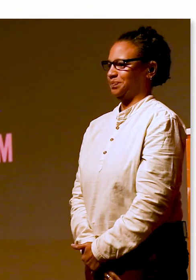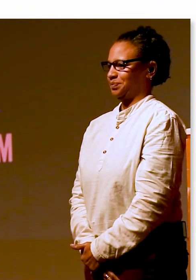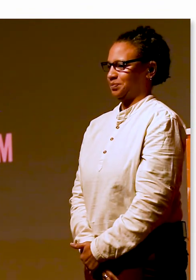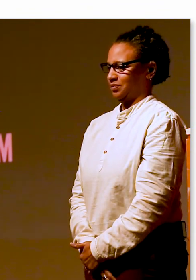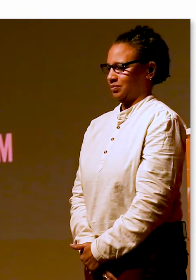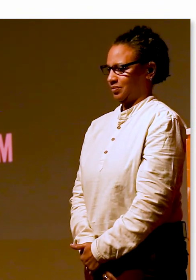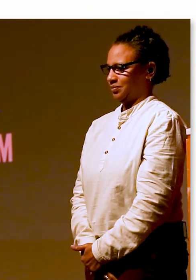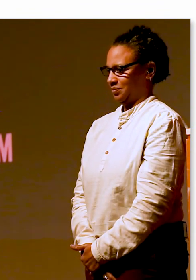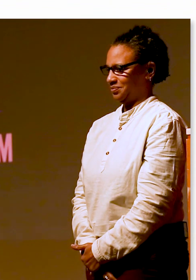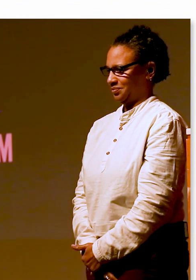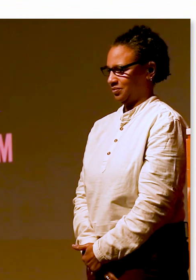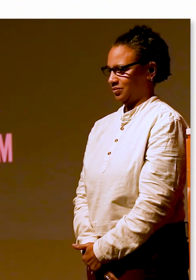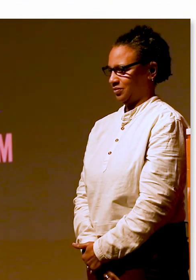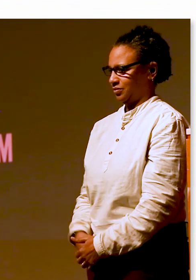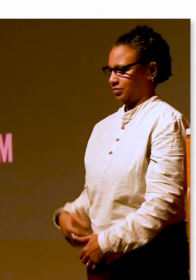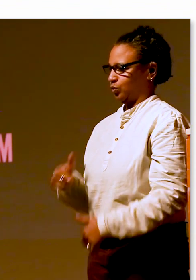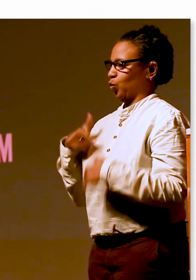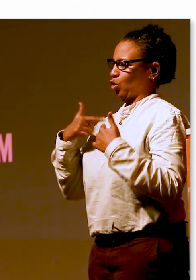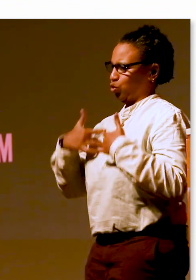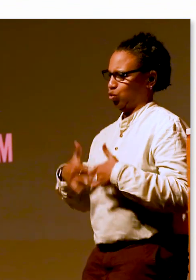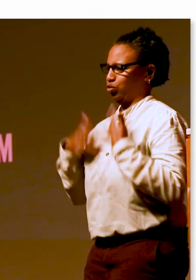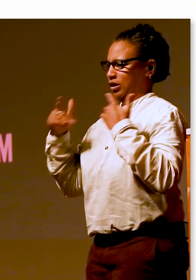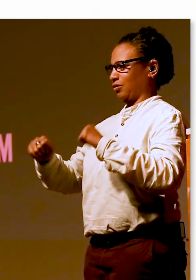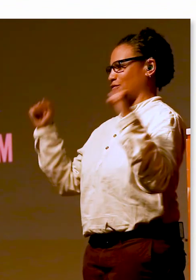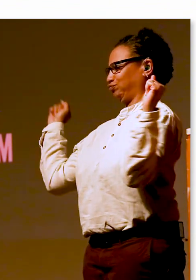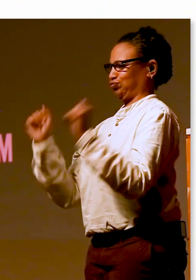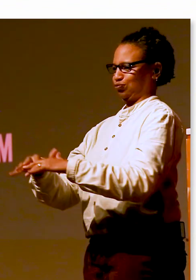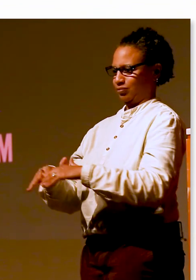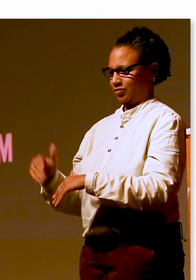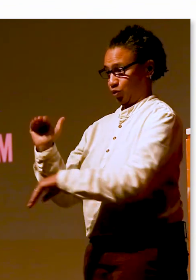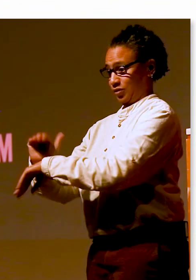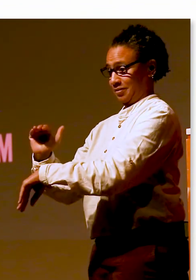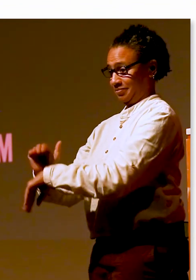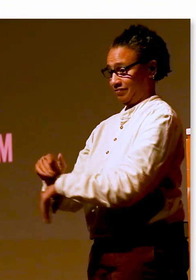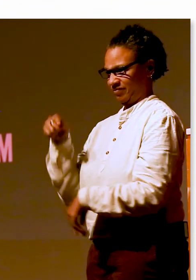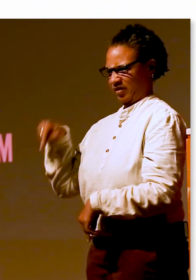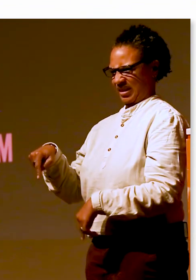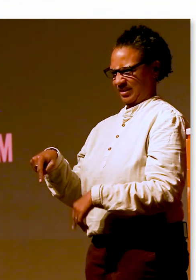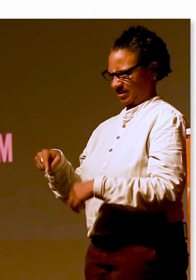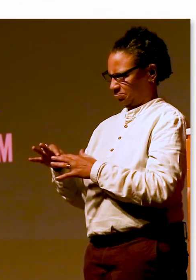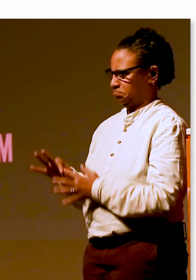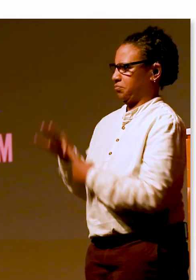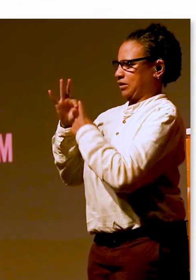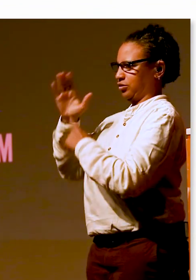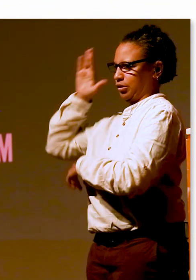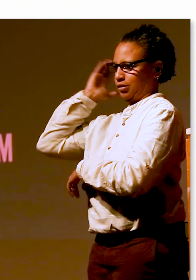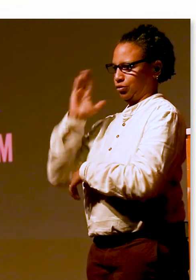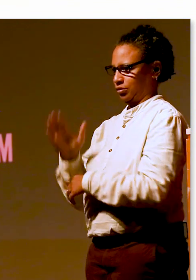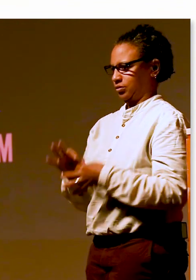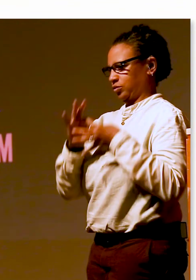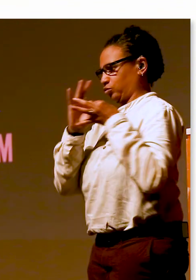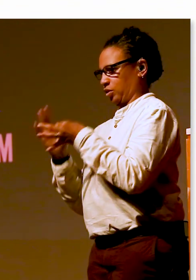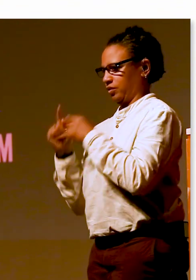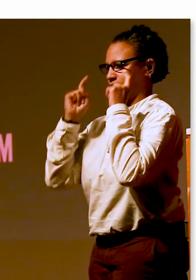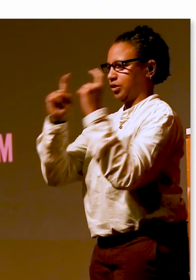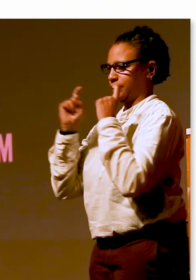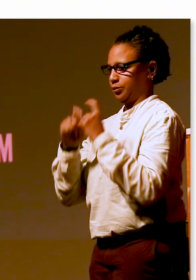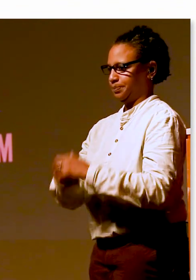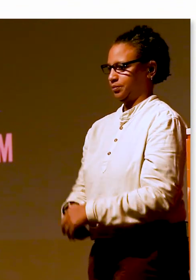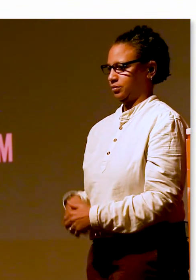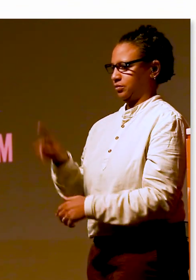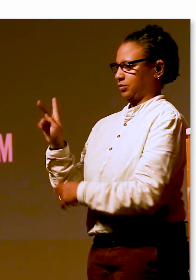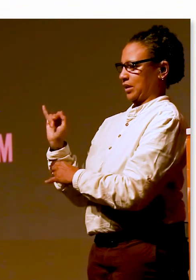We're absolutely thrilled that you're all here for tonight's Arnold and Augusta Newman Distinguished Lecture in Photography with Kimberly